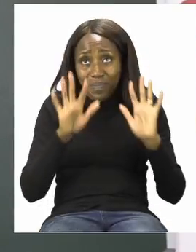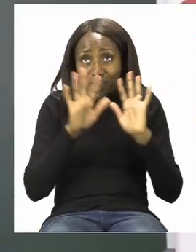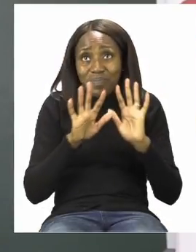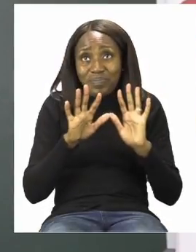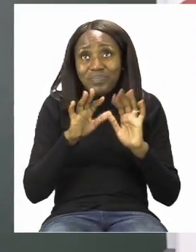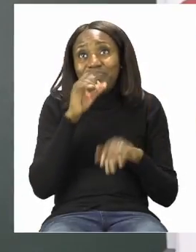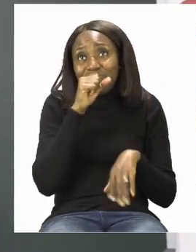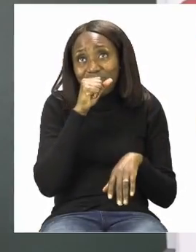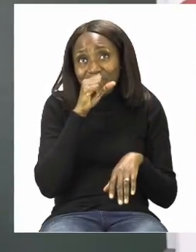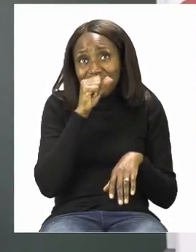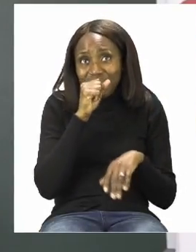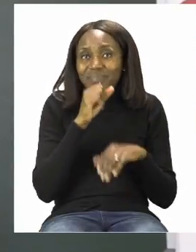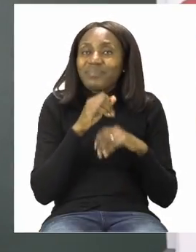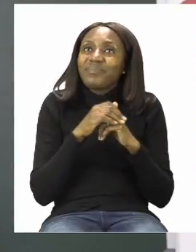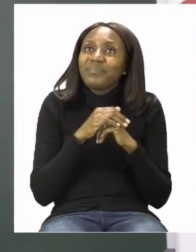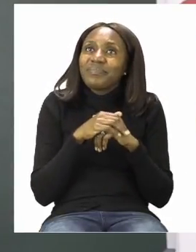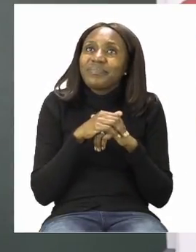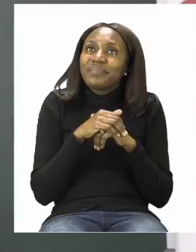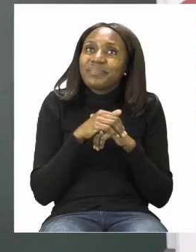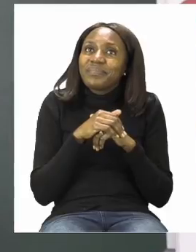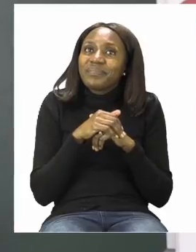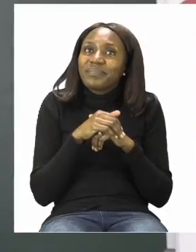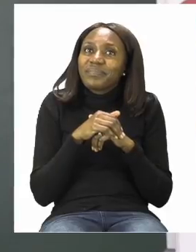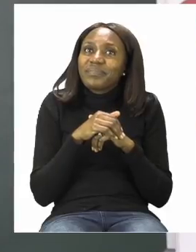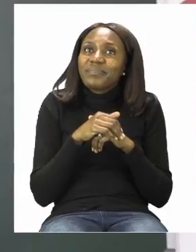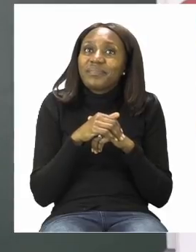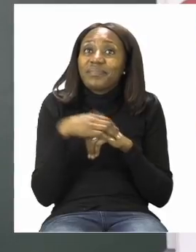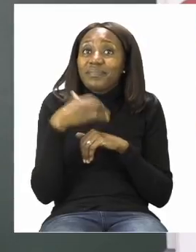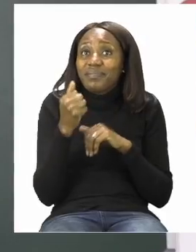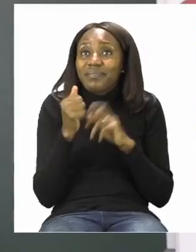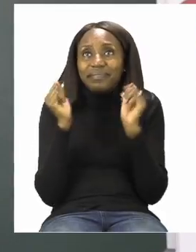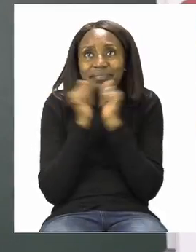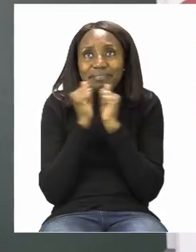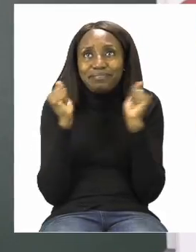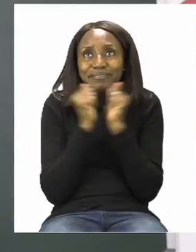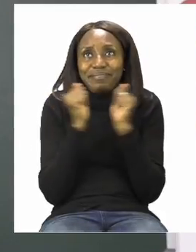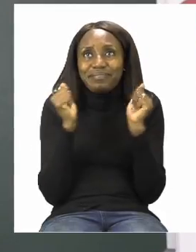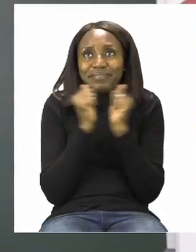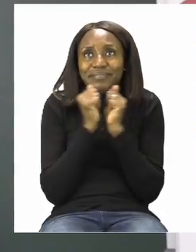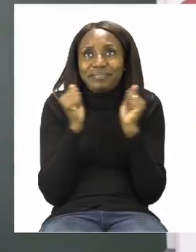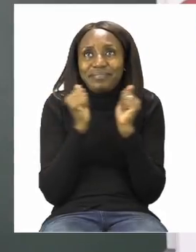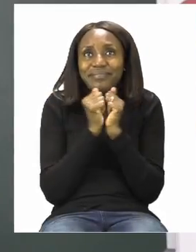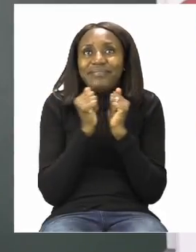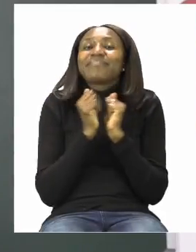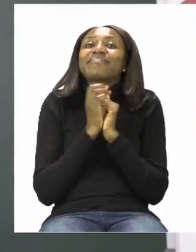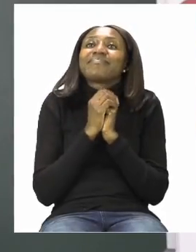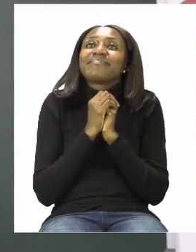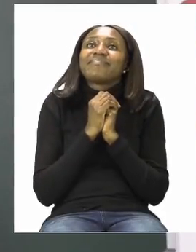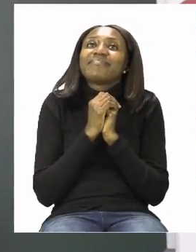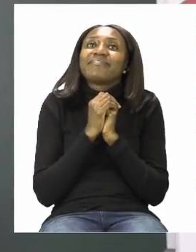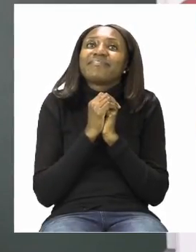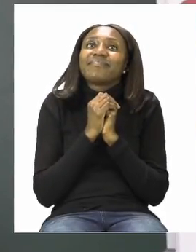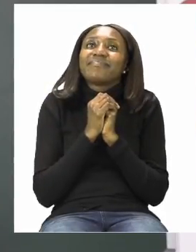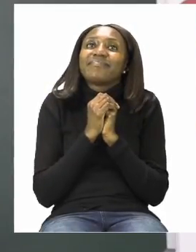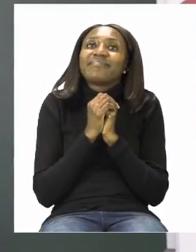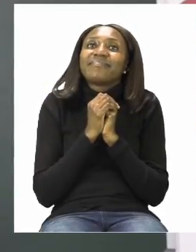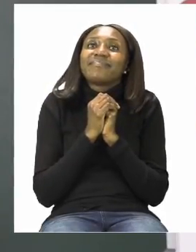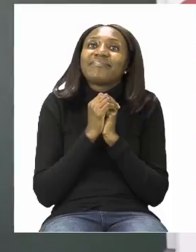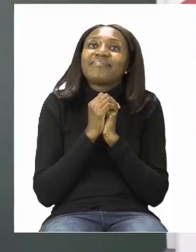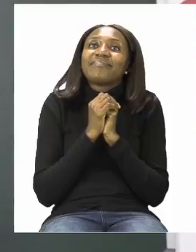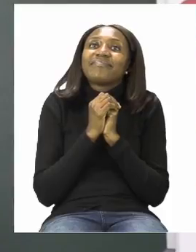orange. Then last but not least, I have a packet of chips. This one